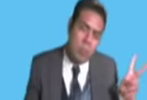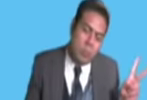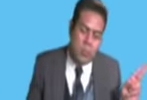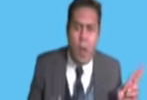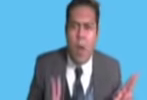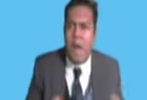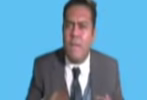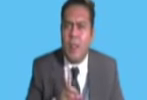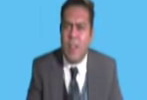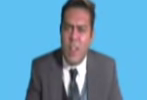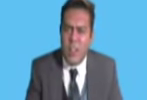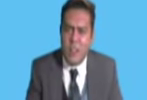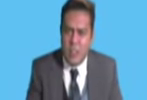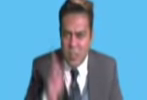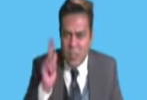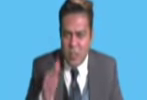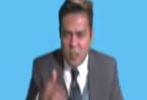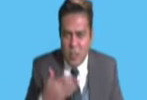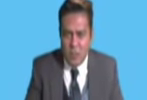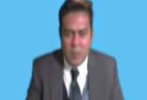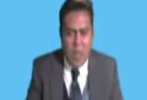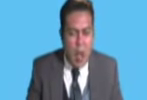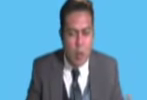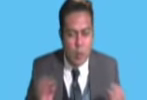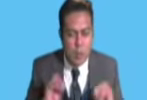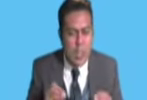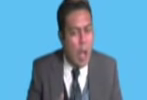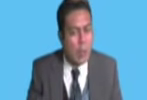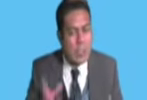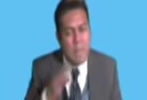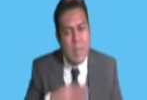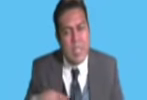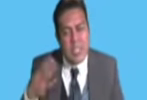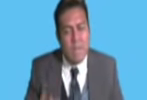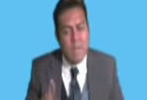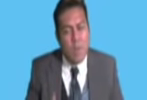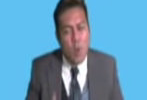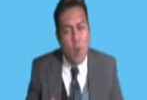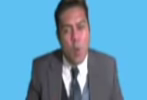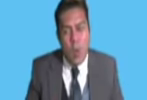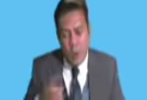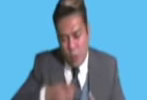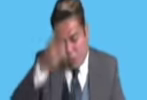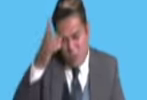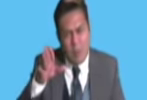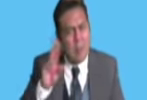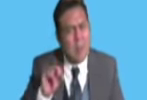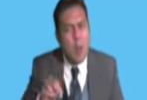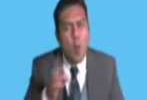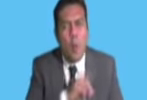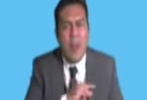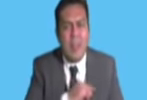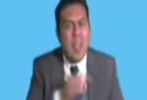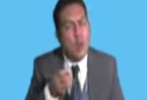in trying to teach. So how does the Minister for Education expect quality of education for these children?